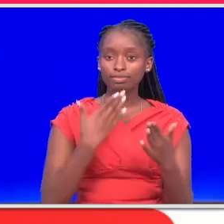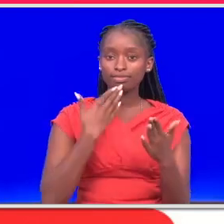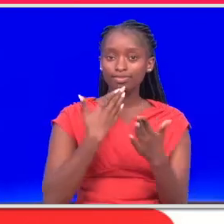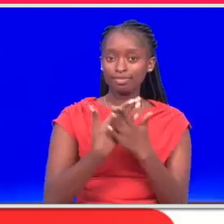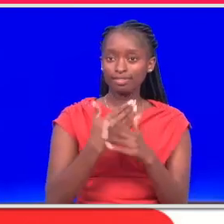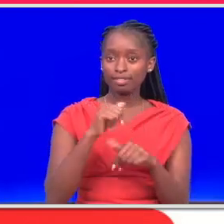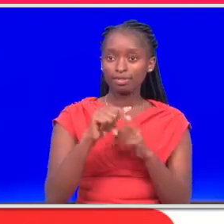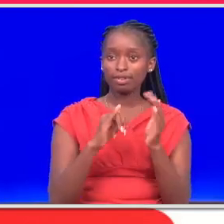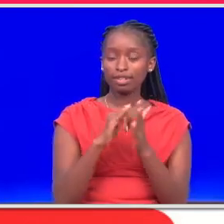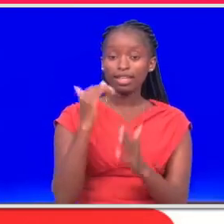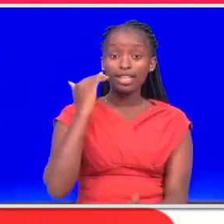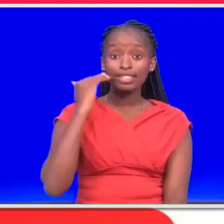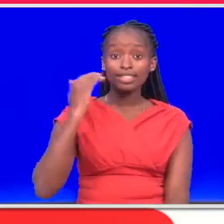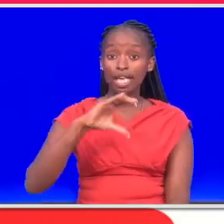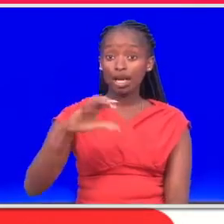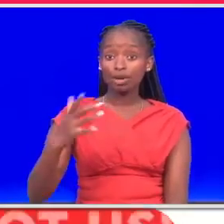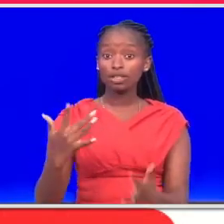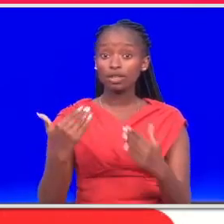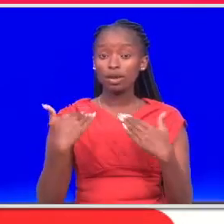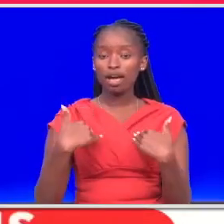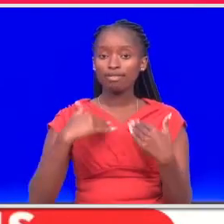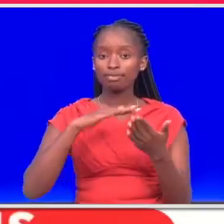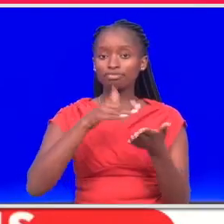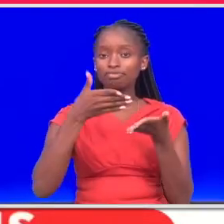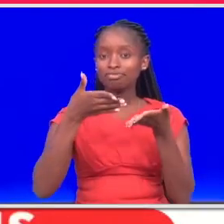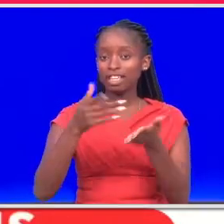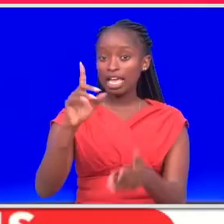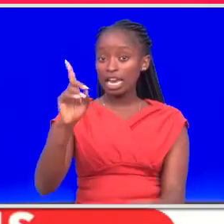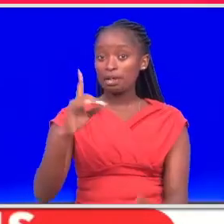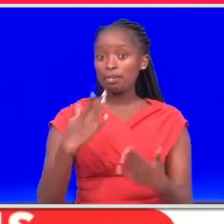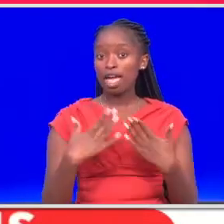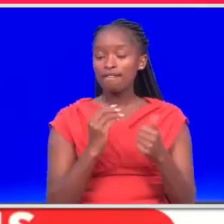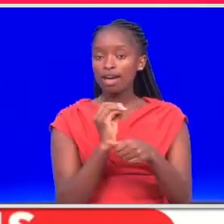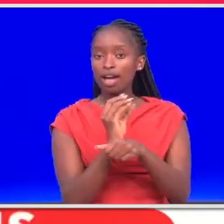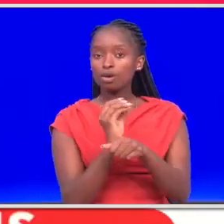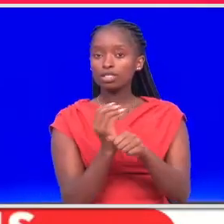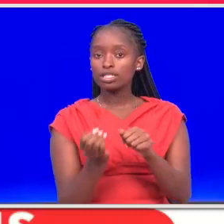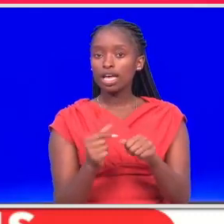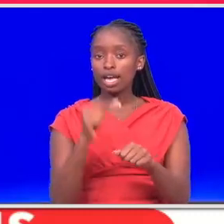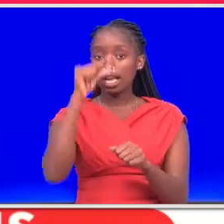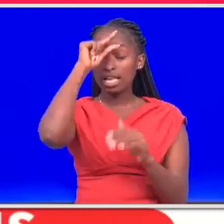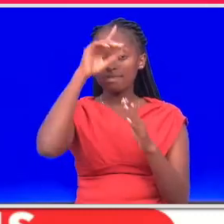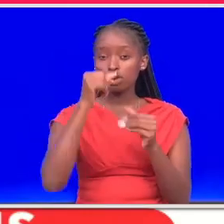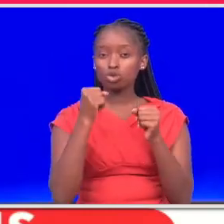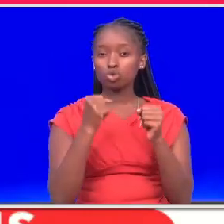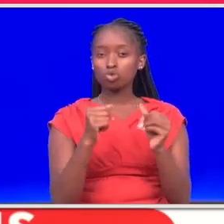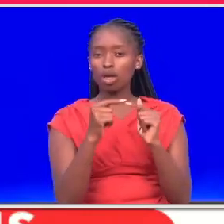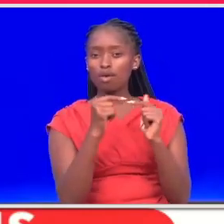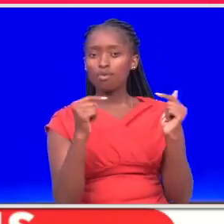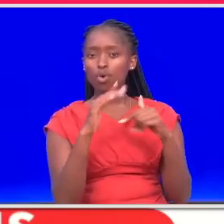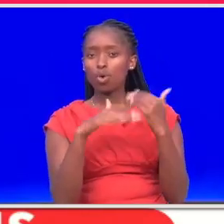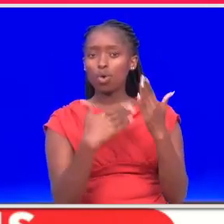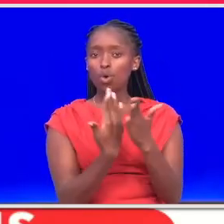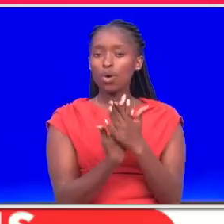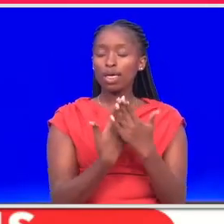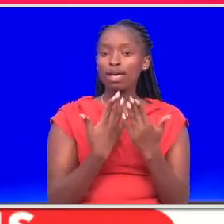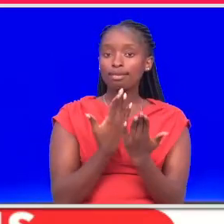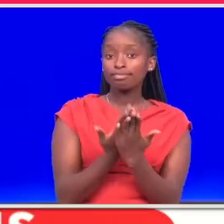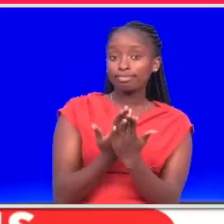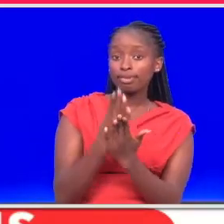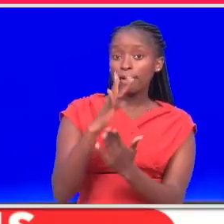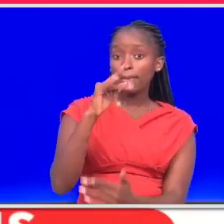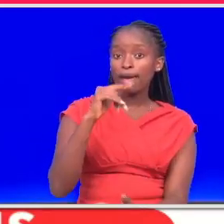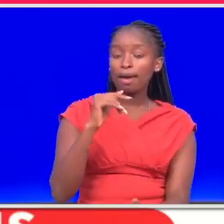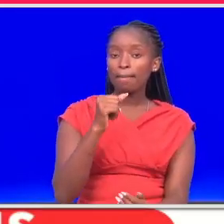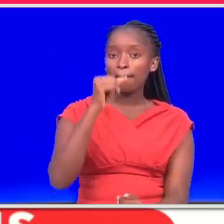Elizabeth from Siaya County to the capital, where the Council of Governors have strongly opposed recommendations by the Presidential Working Party